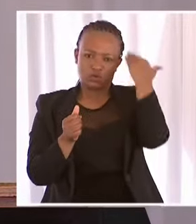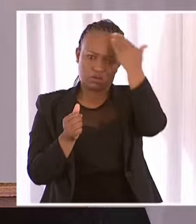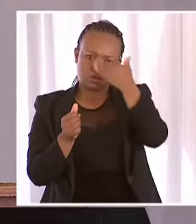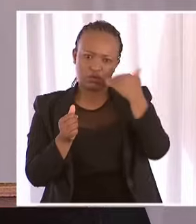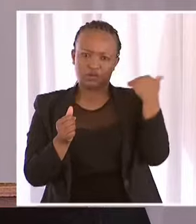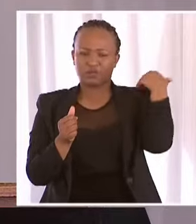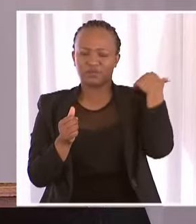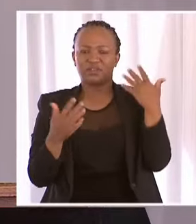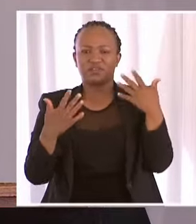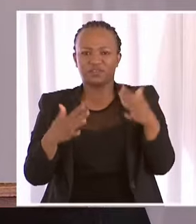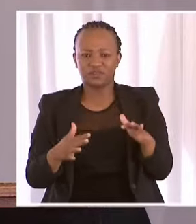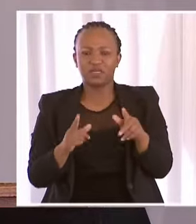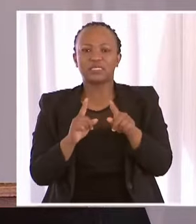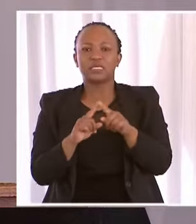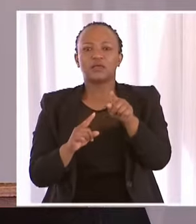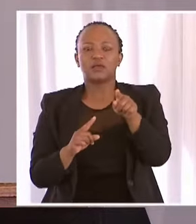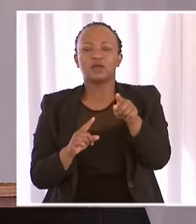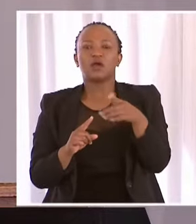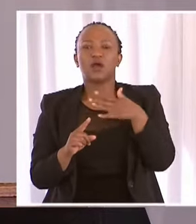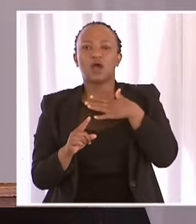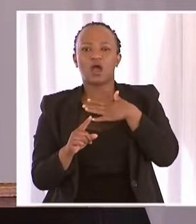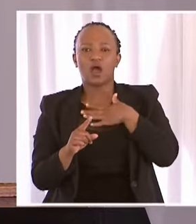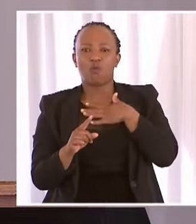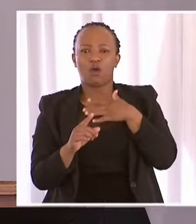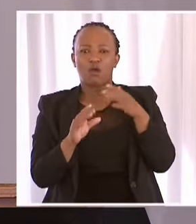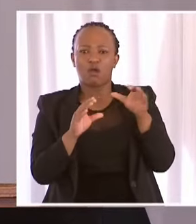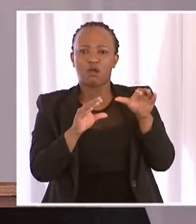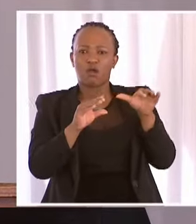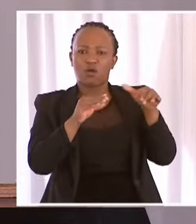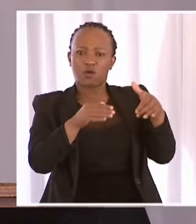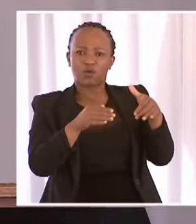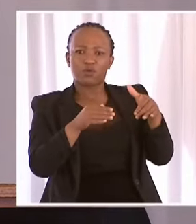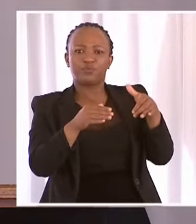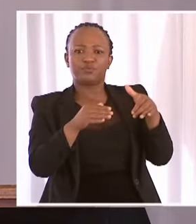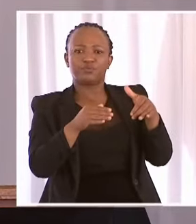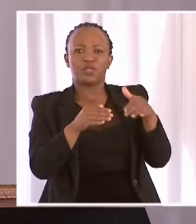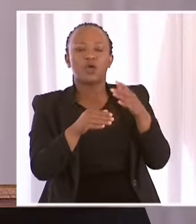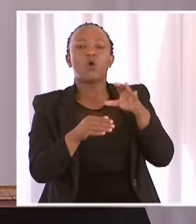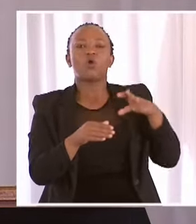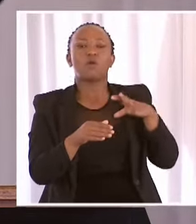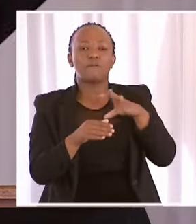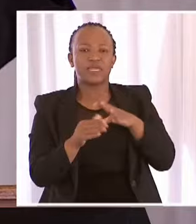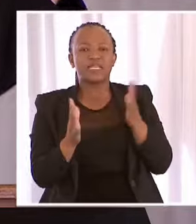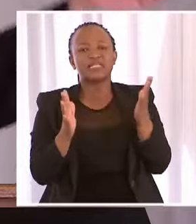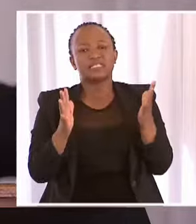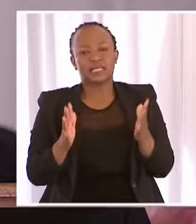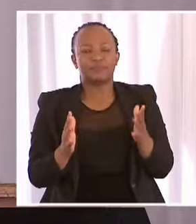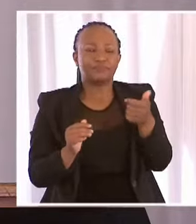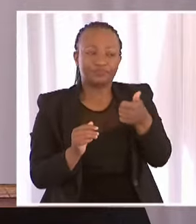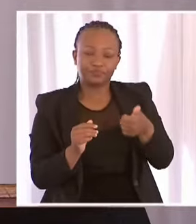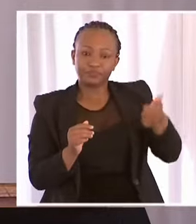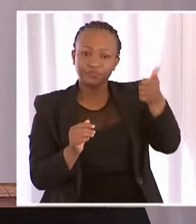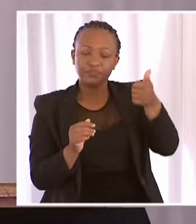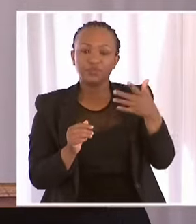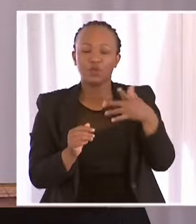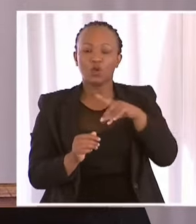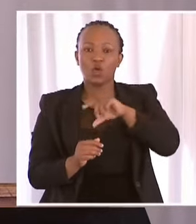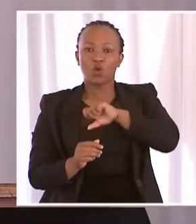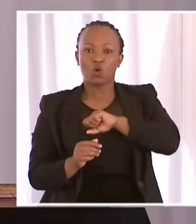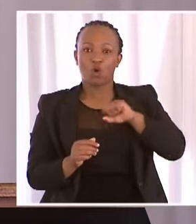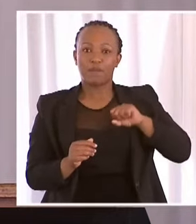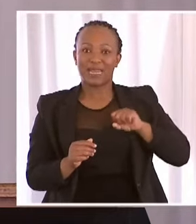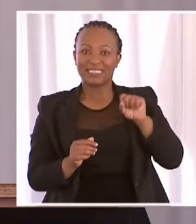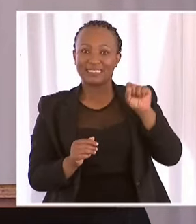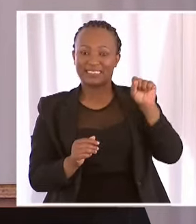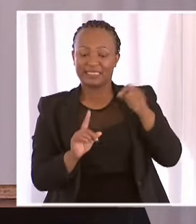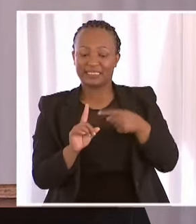Comrade Presidents, he was our commissar. And everybody, to this day, when it was Comrade Isop's funeral and